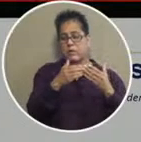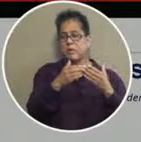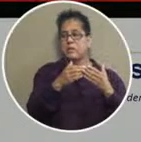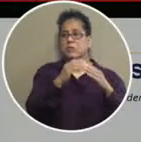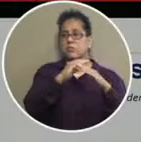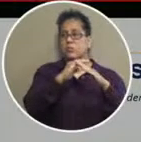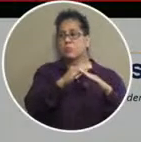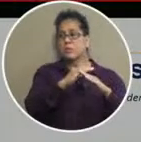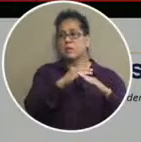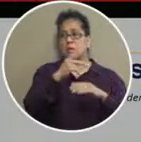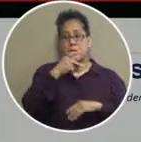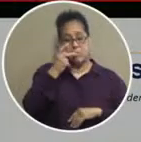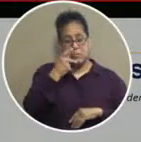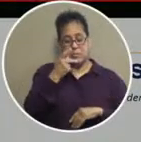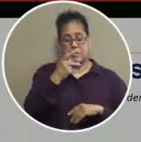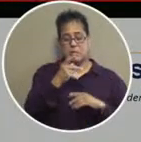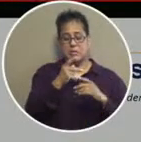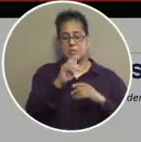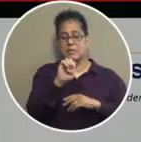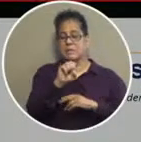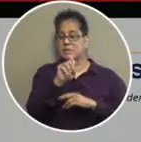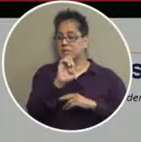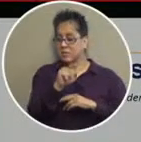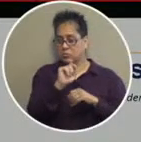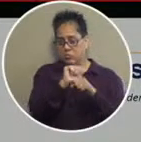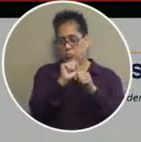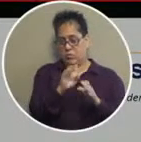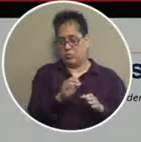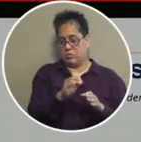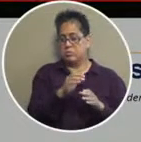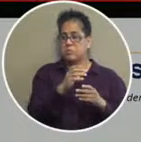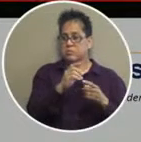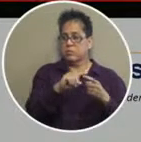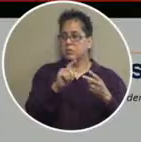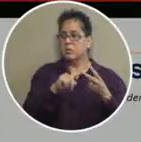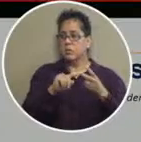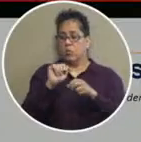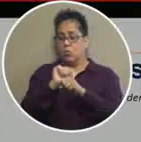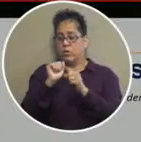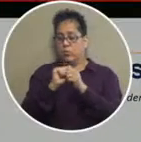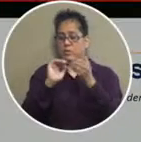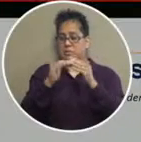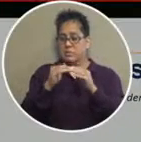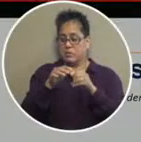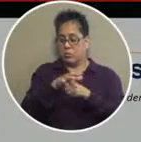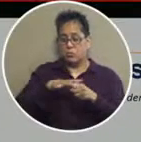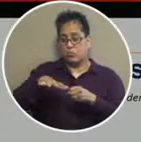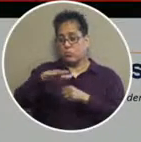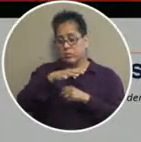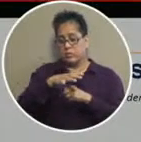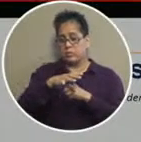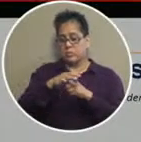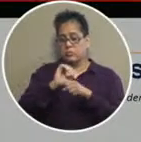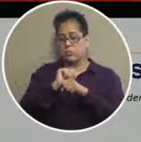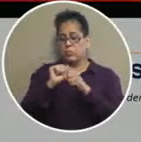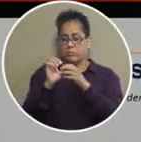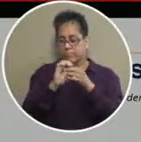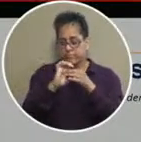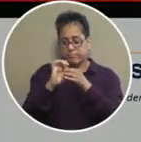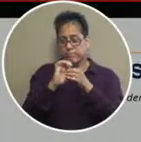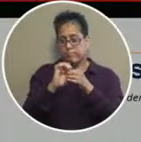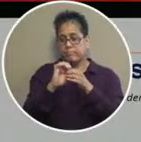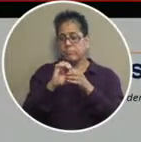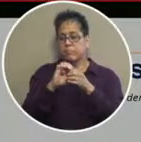to protect the public and our essential workers on the front lines, work with the city and regional officials to coordinate care and